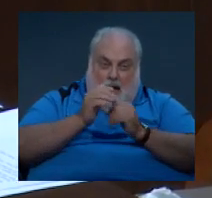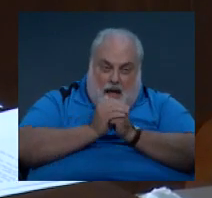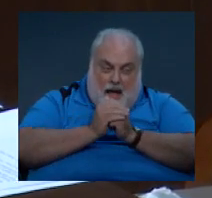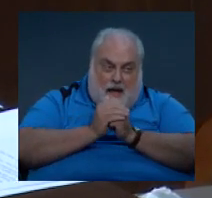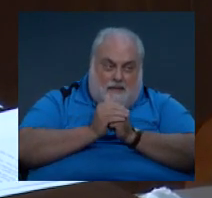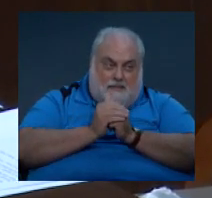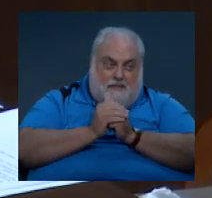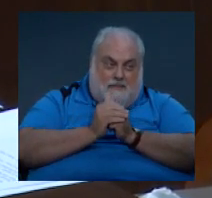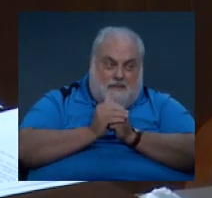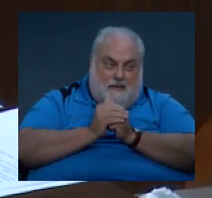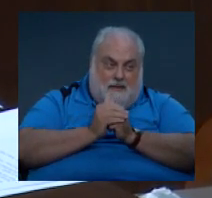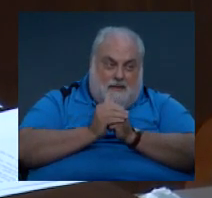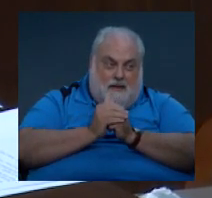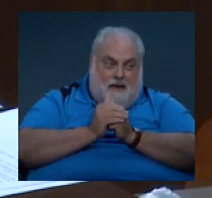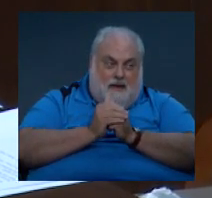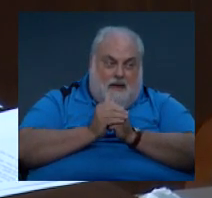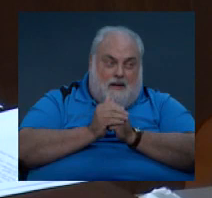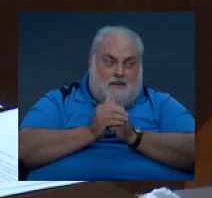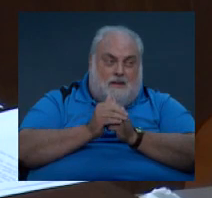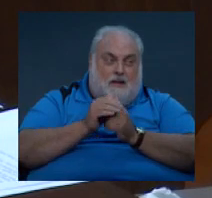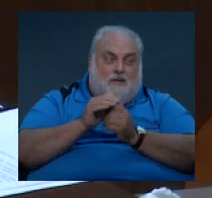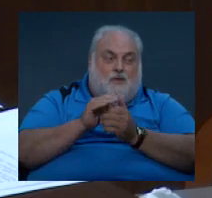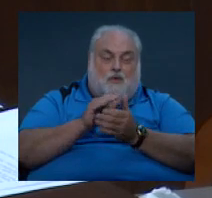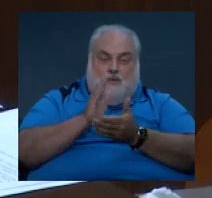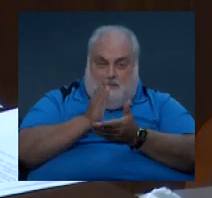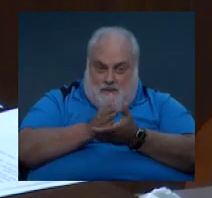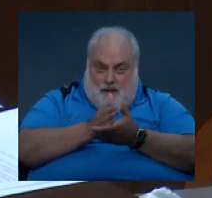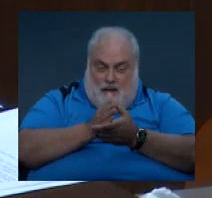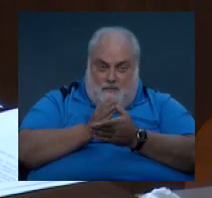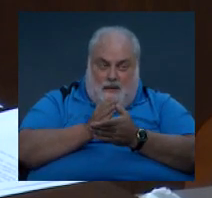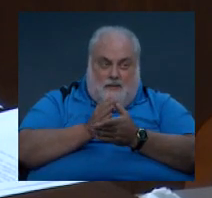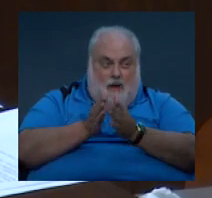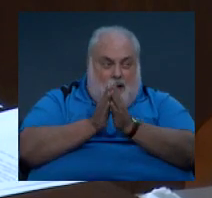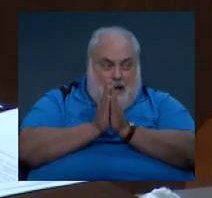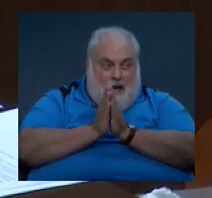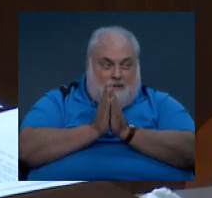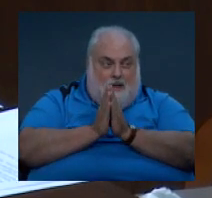get out of the neighborhood. So I would